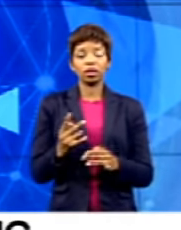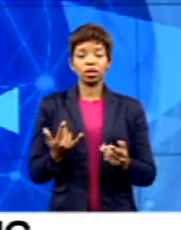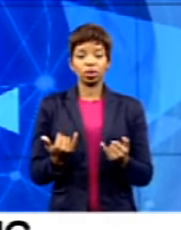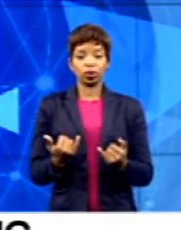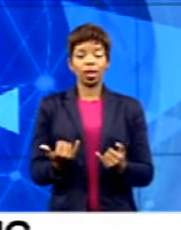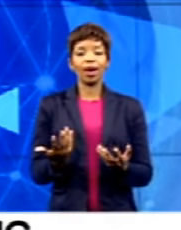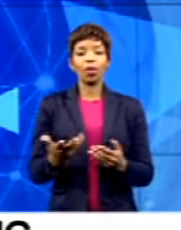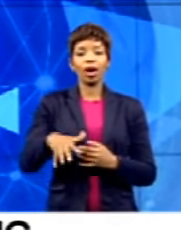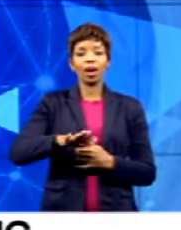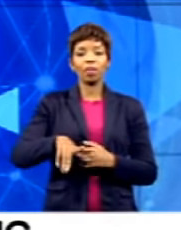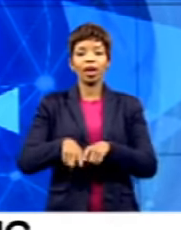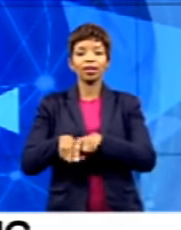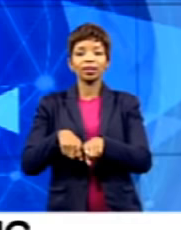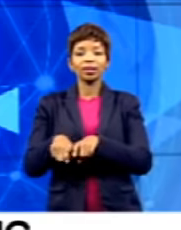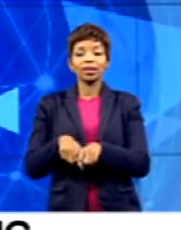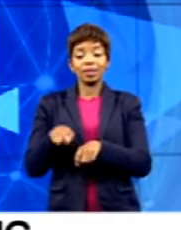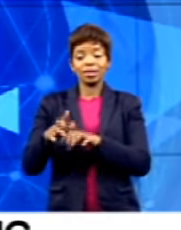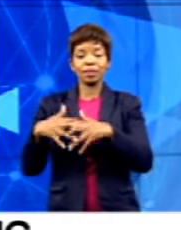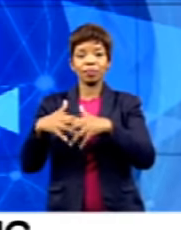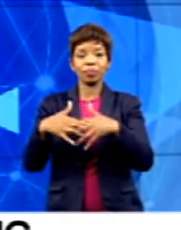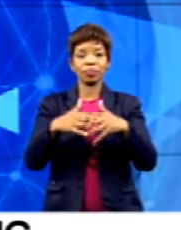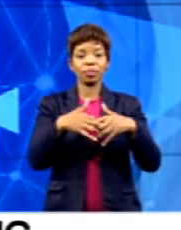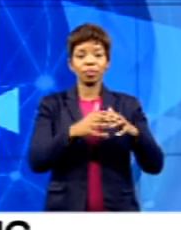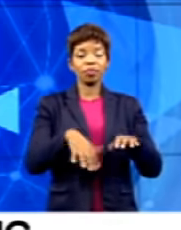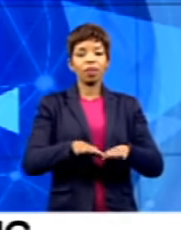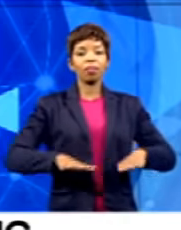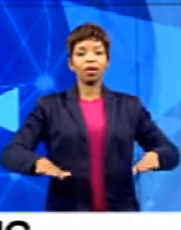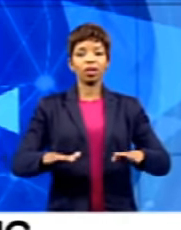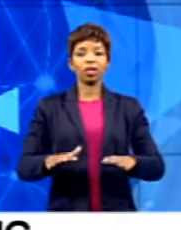stations that have been set up in that area. There should be a lot more going up closer to